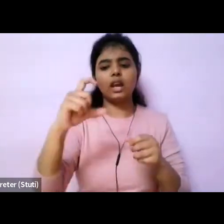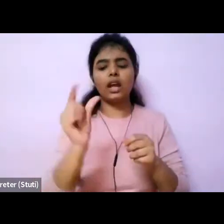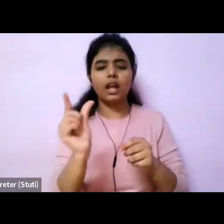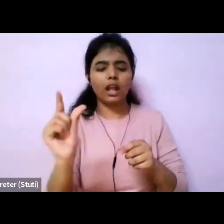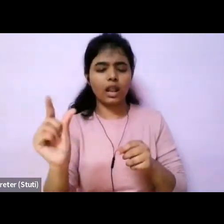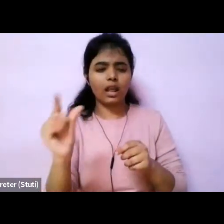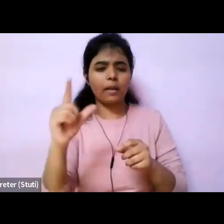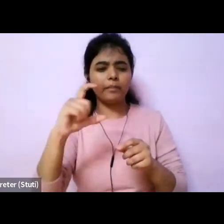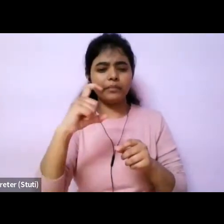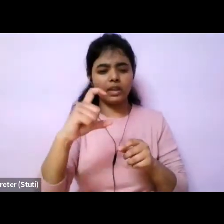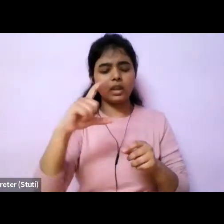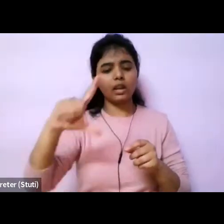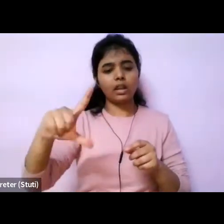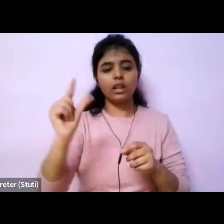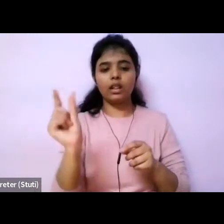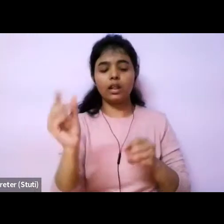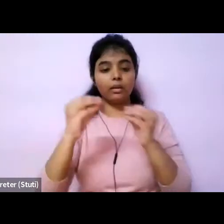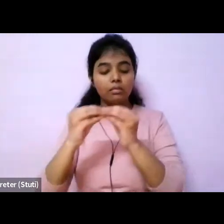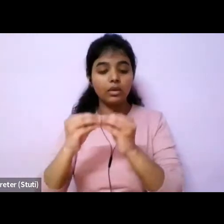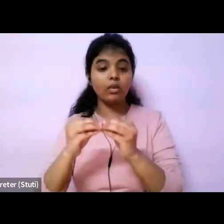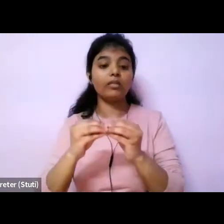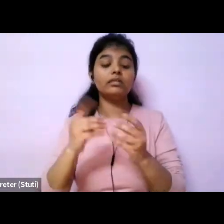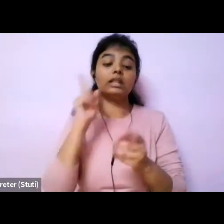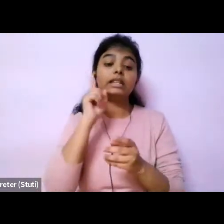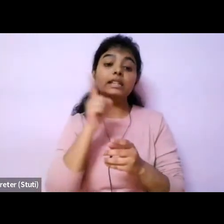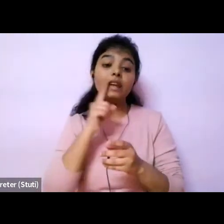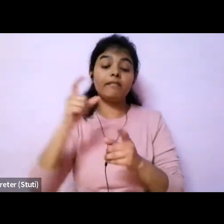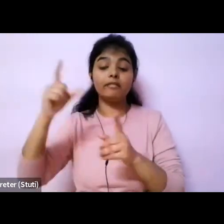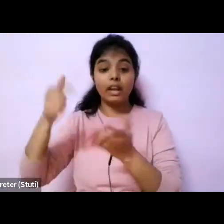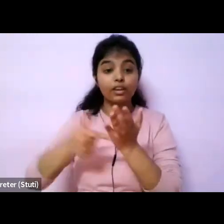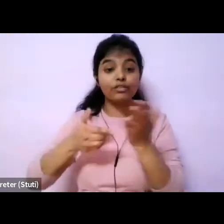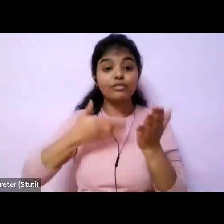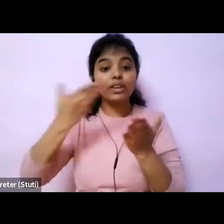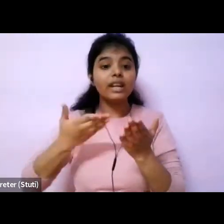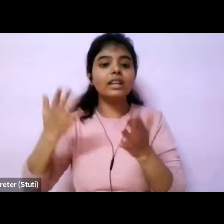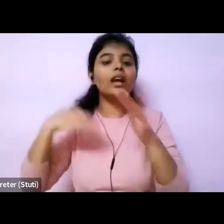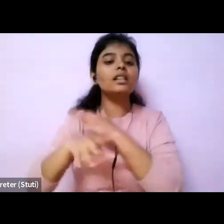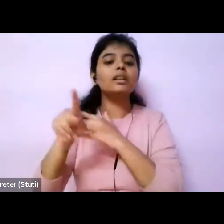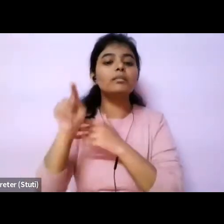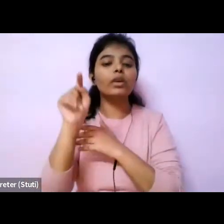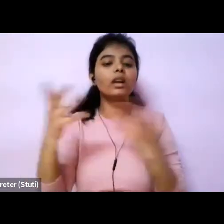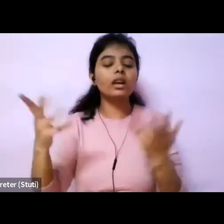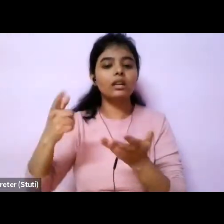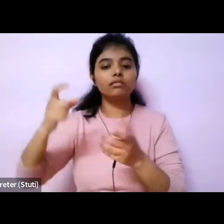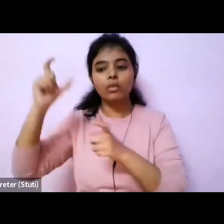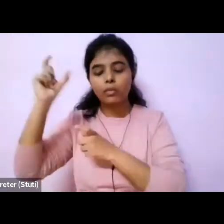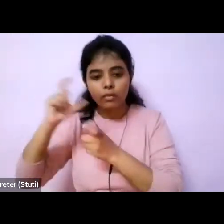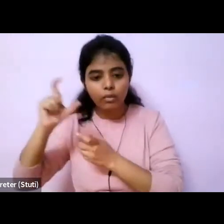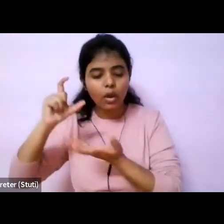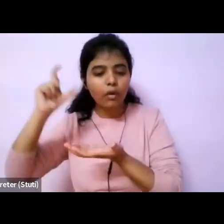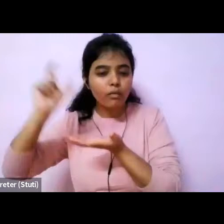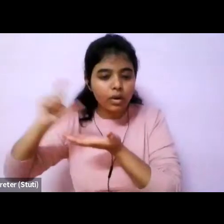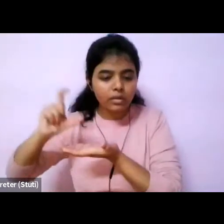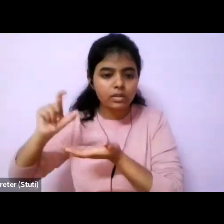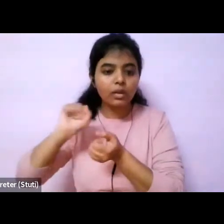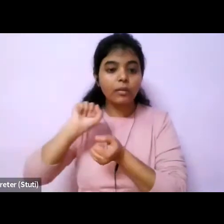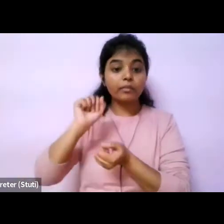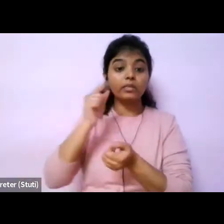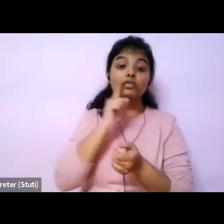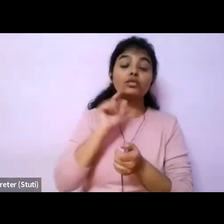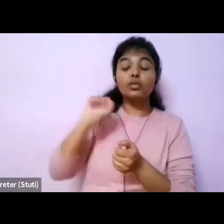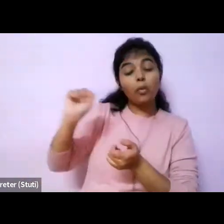the photography training institute for the deaf, that was available, while in his village, such facilities were